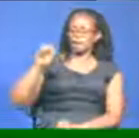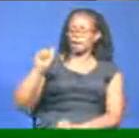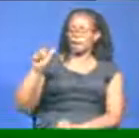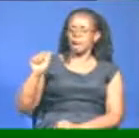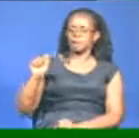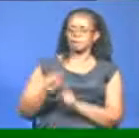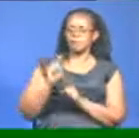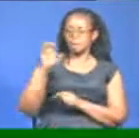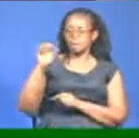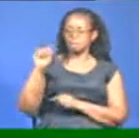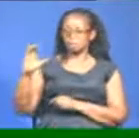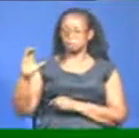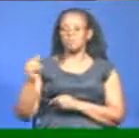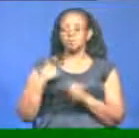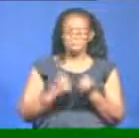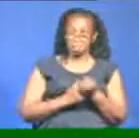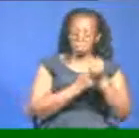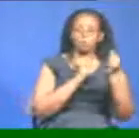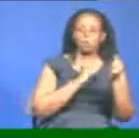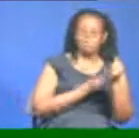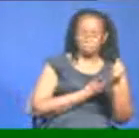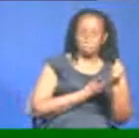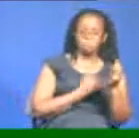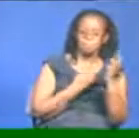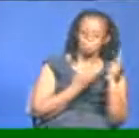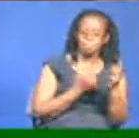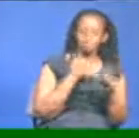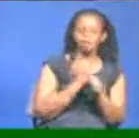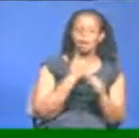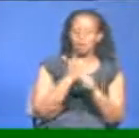committee and hope that this work could be expedited so that you are able to deal with the timelines at the right time.